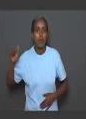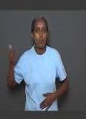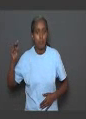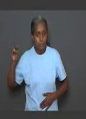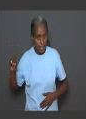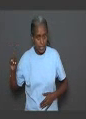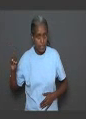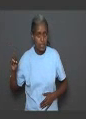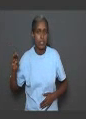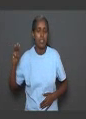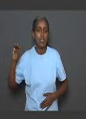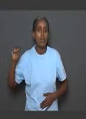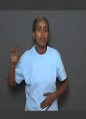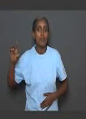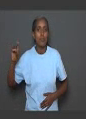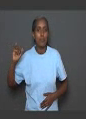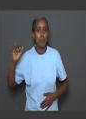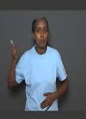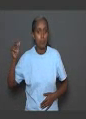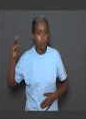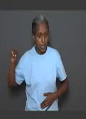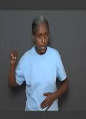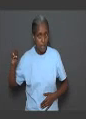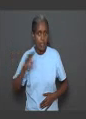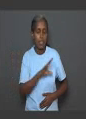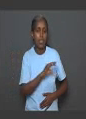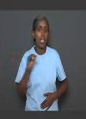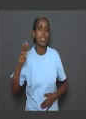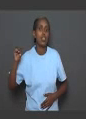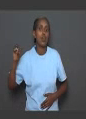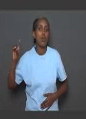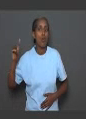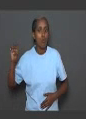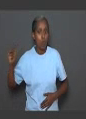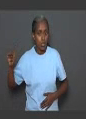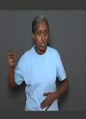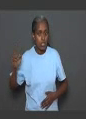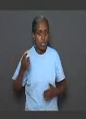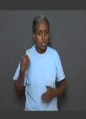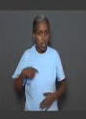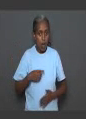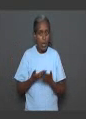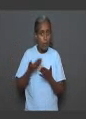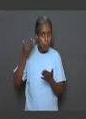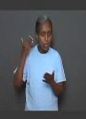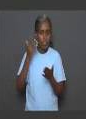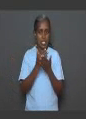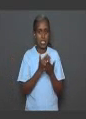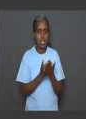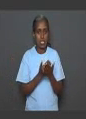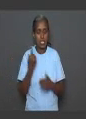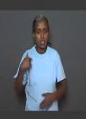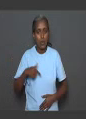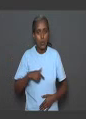median, and mode. In our previous lesson, we